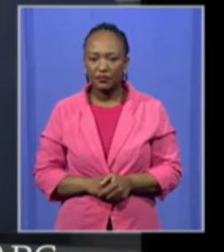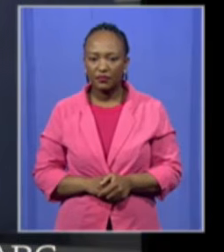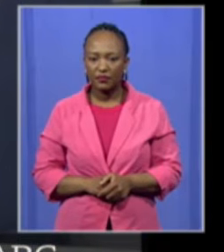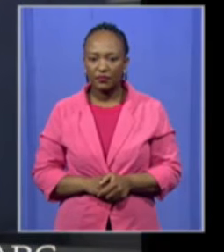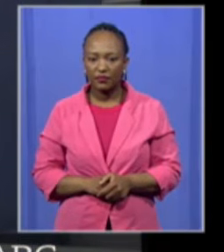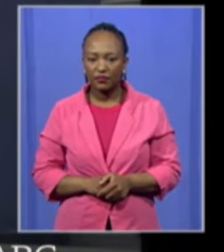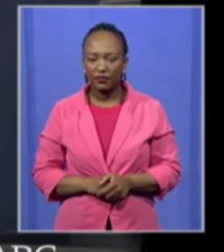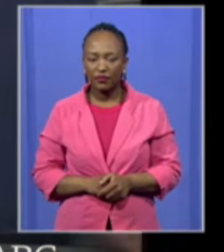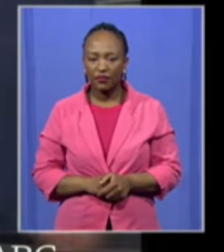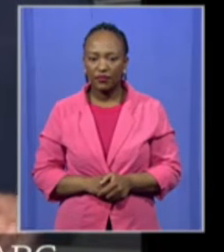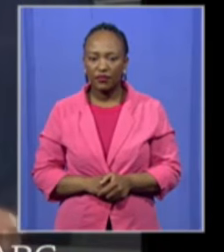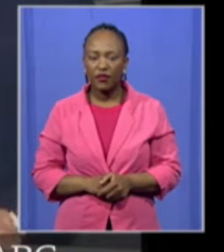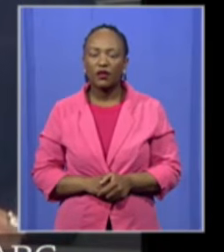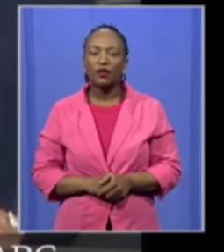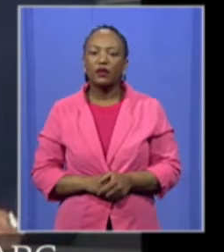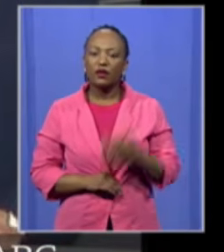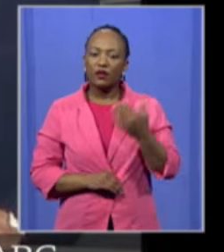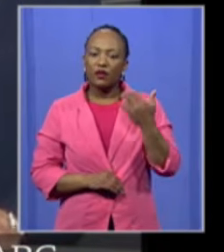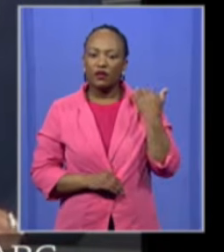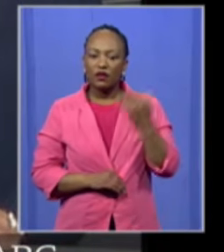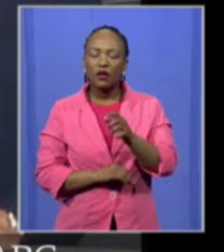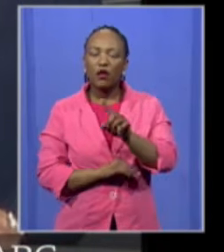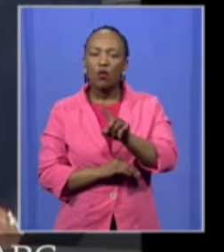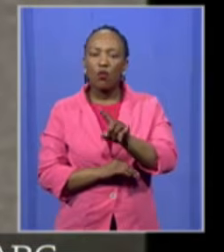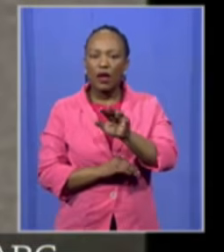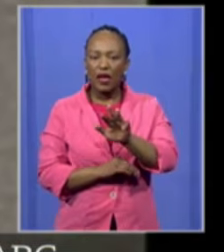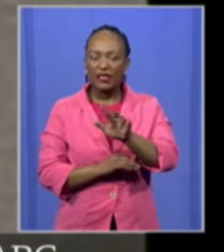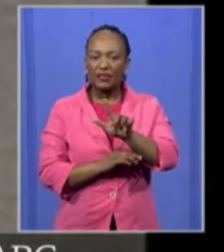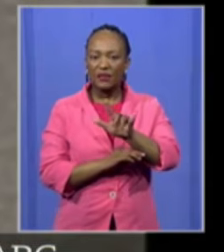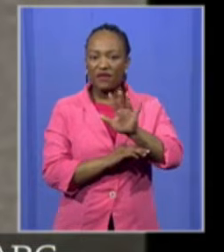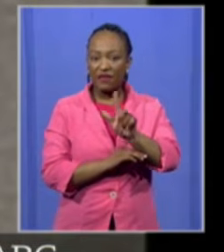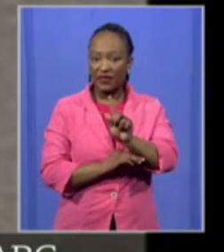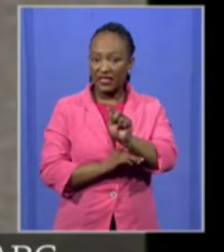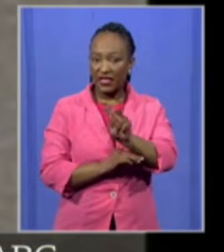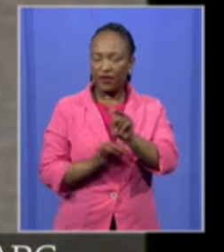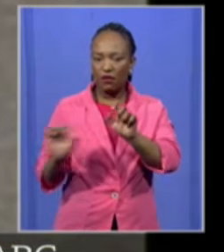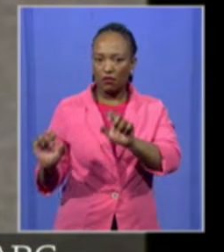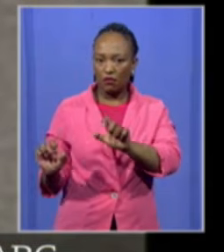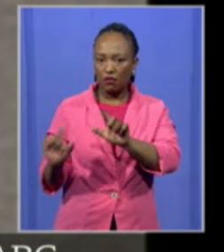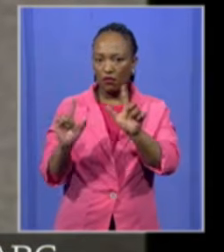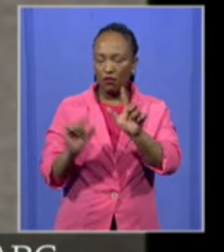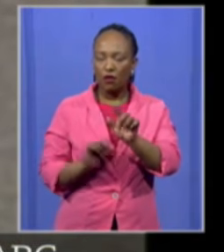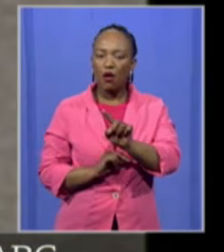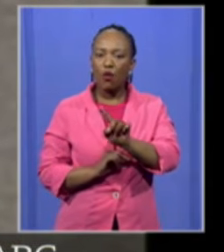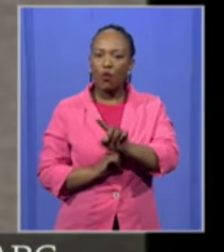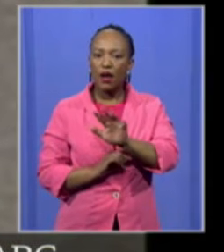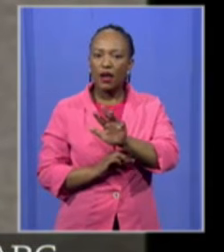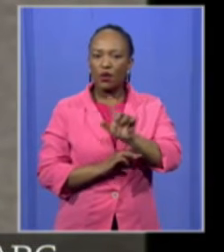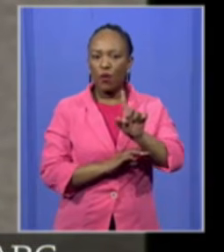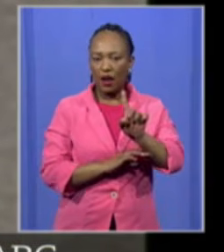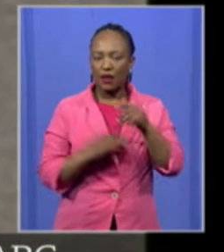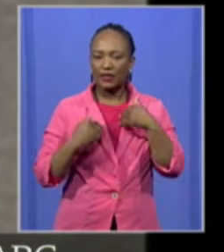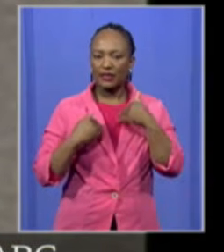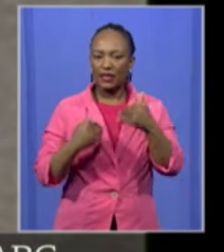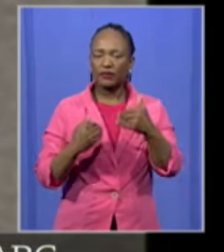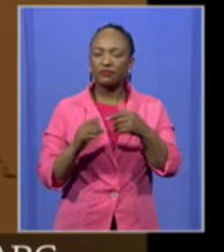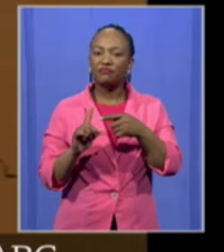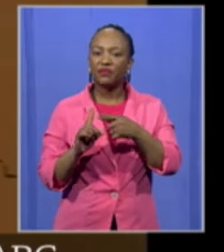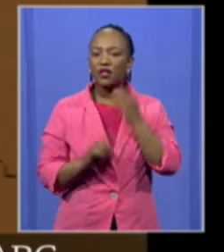Mosebetsi wa kgaso ya television o qadile ka 1975. Selemong sa 1981 ho ile ha qala ditaba tsa Sesotho tse neng di balwa ke